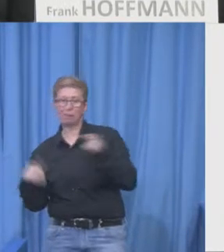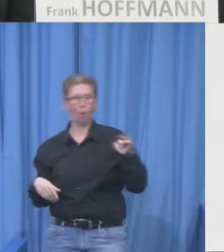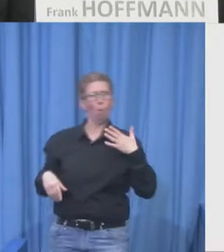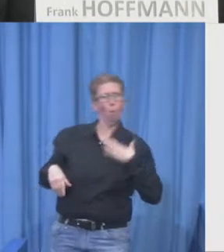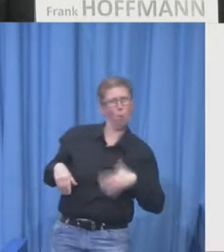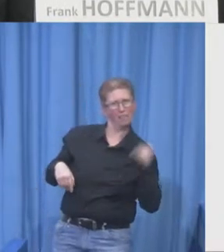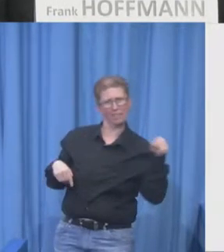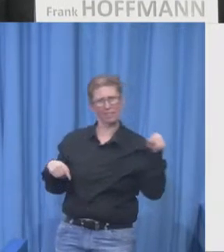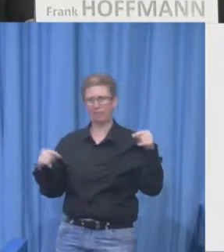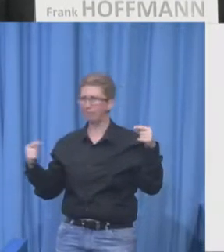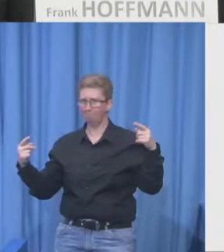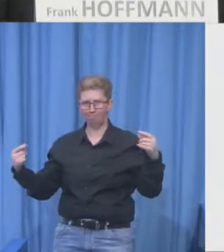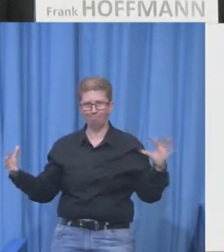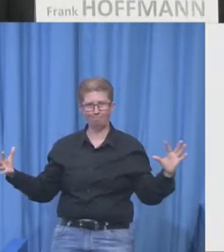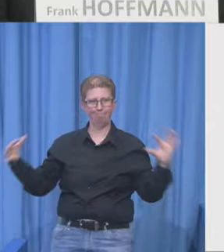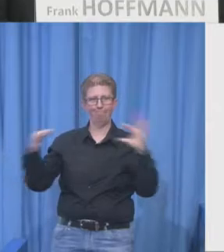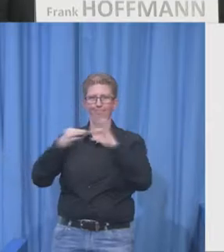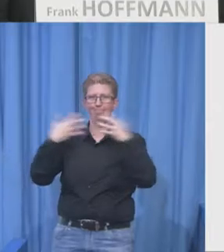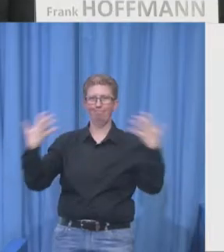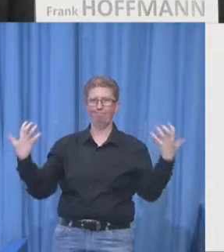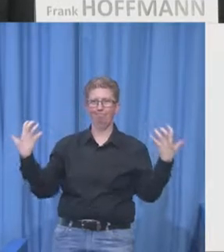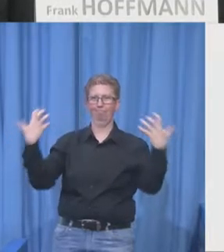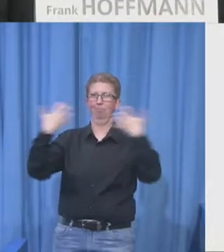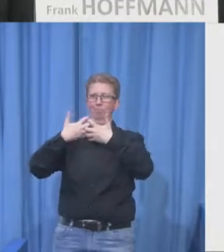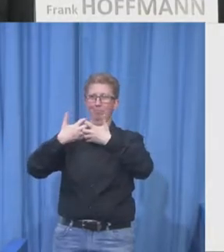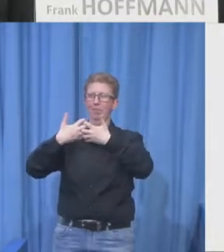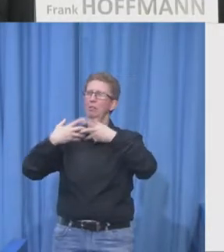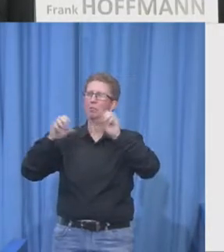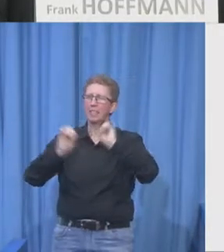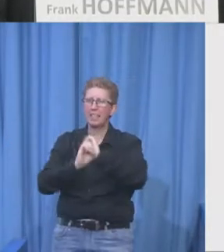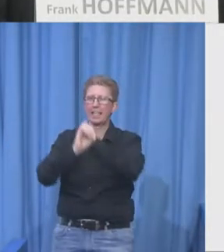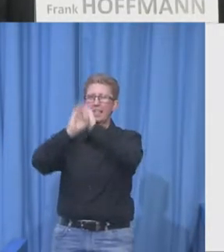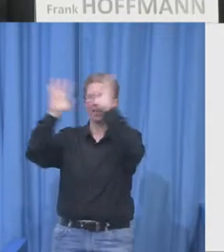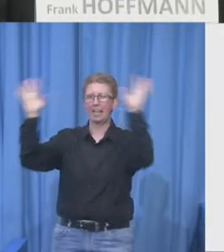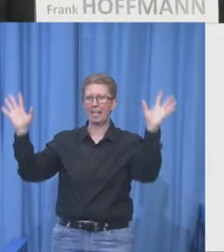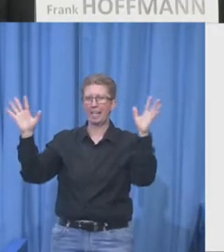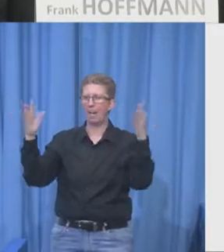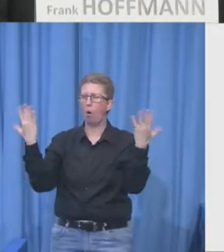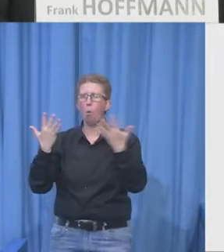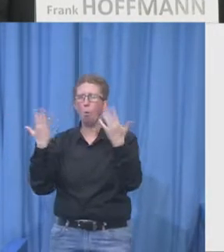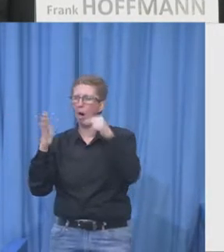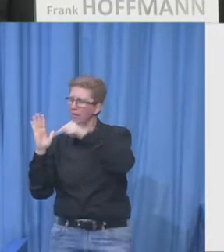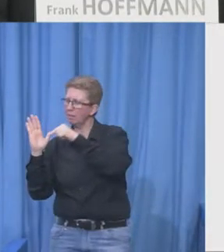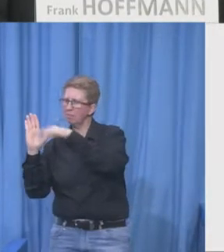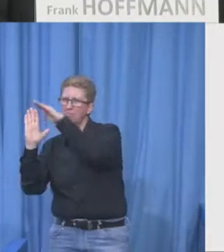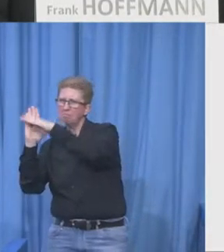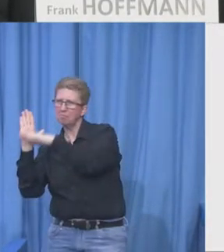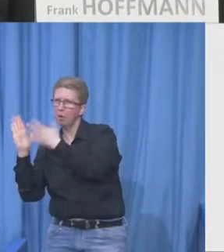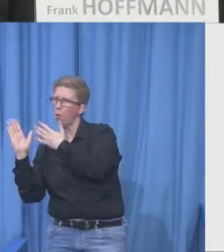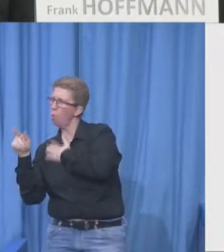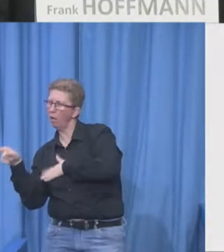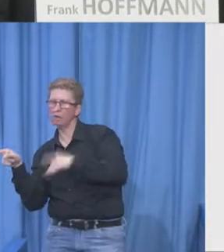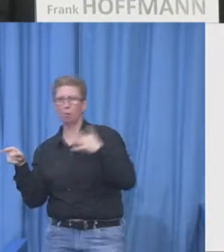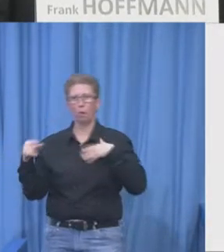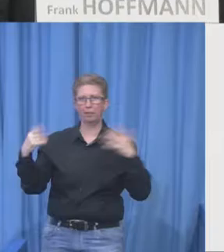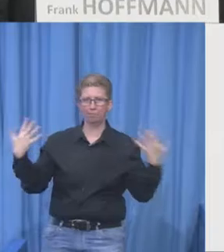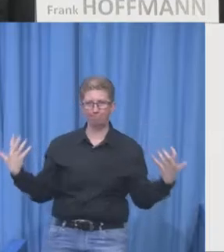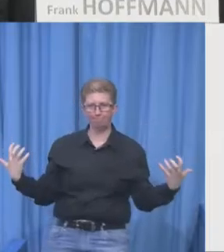perform transparency, that you have to define the common mission, is very important for these first